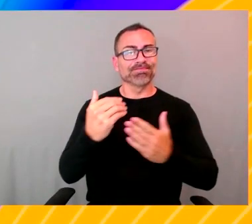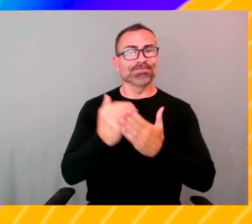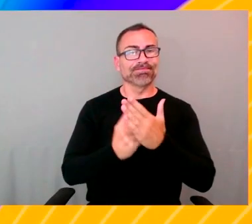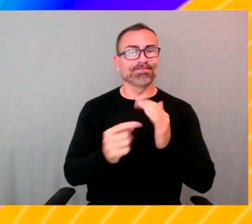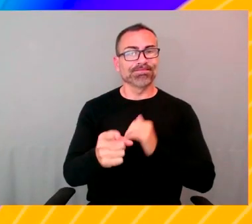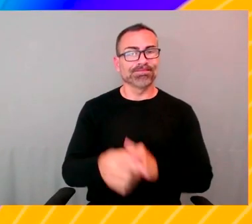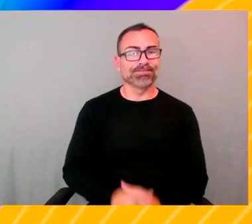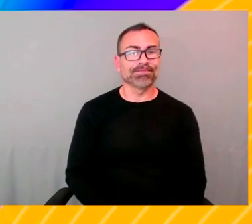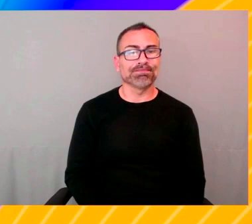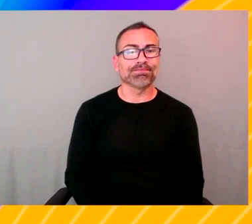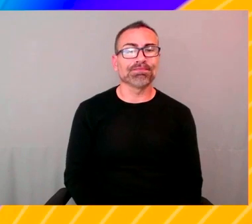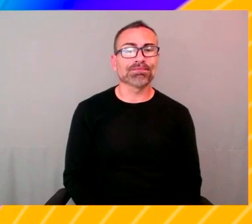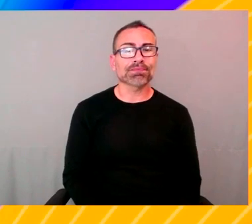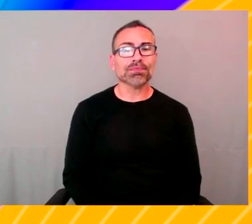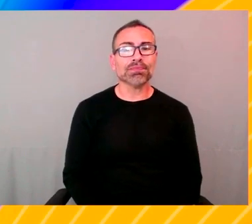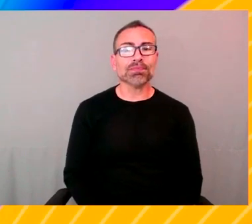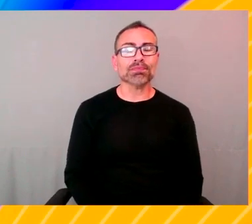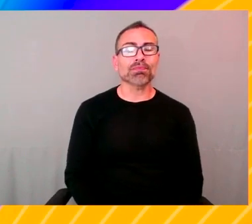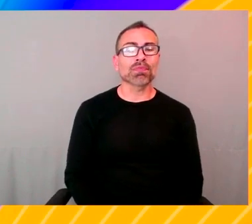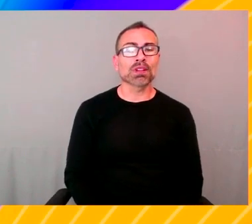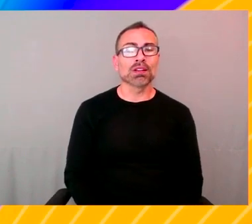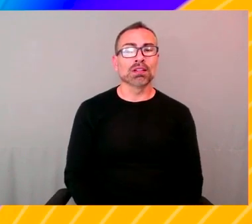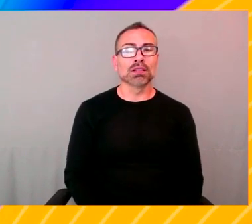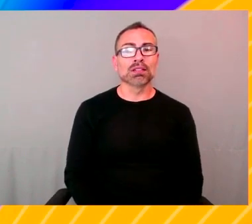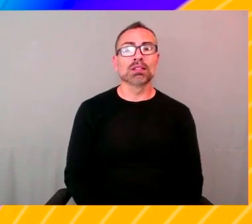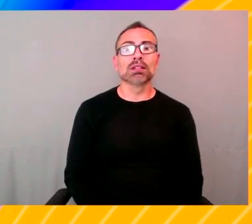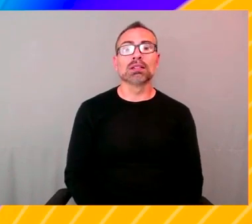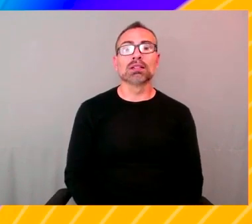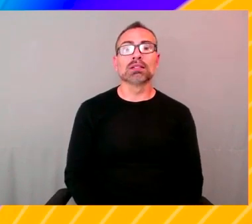once we've joined that data with the other data set,